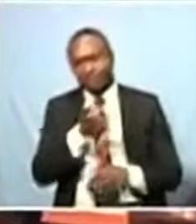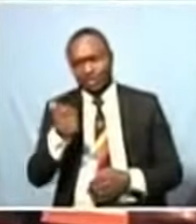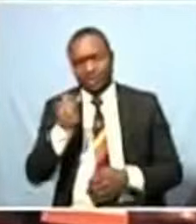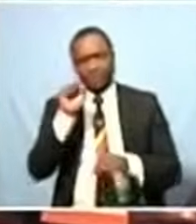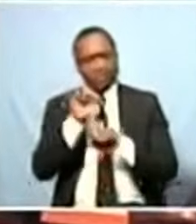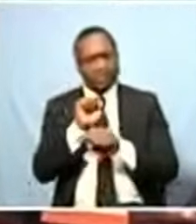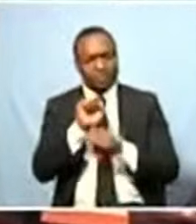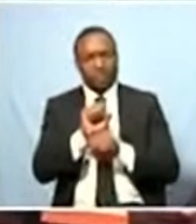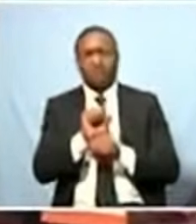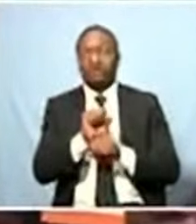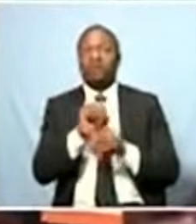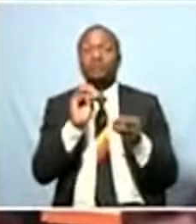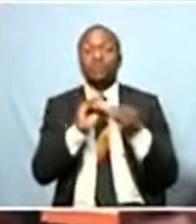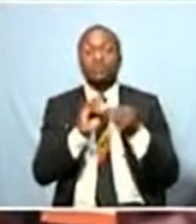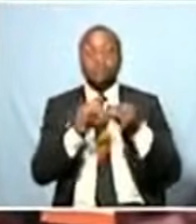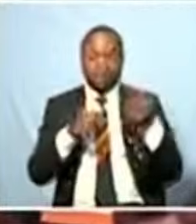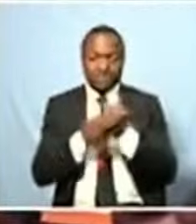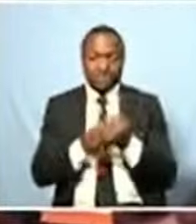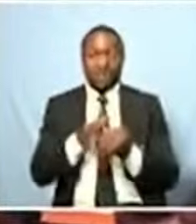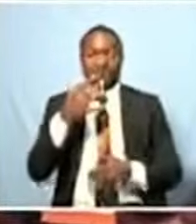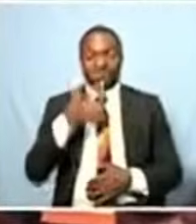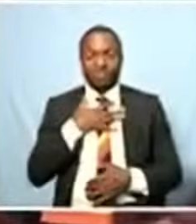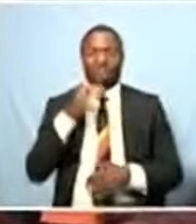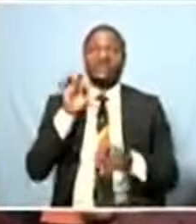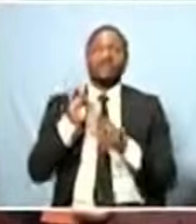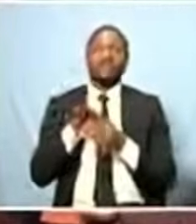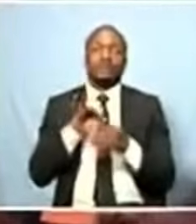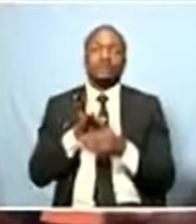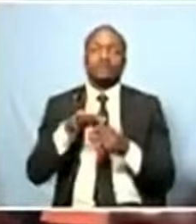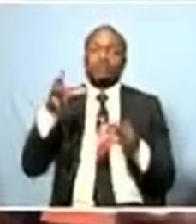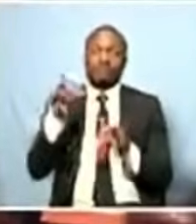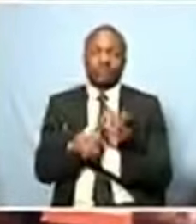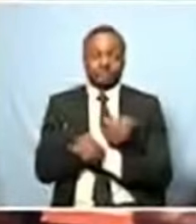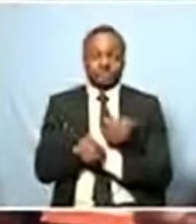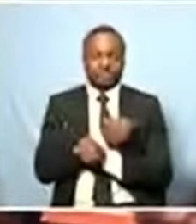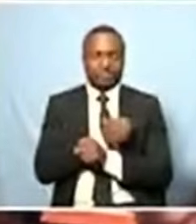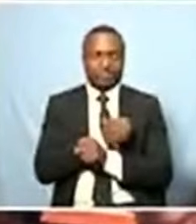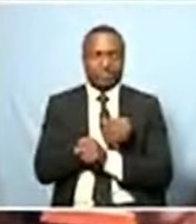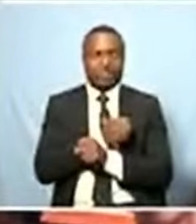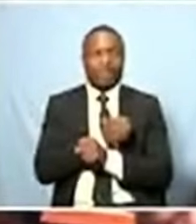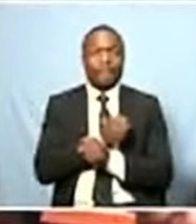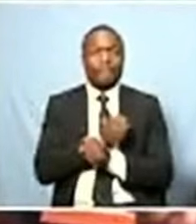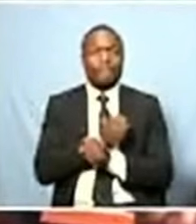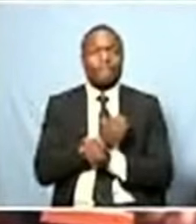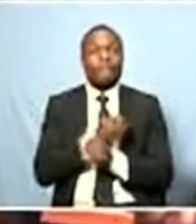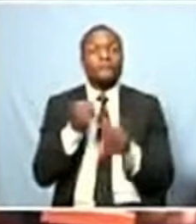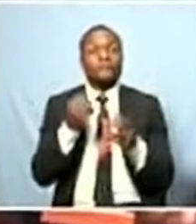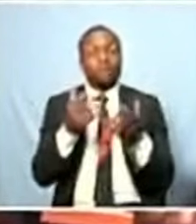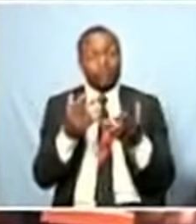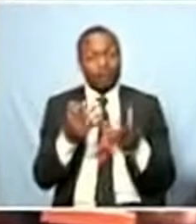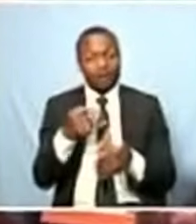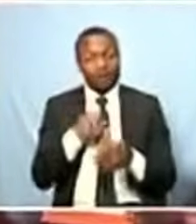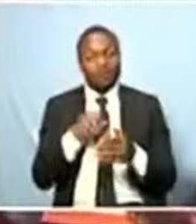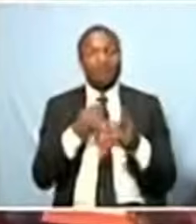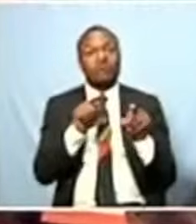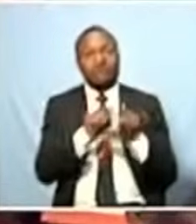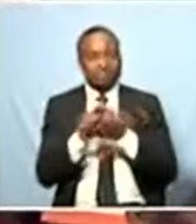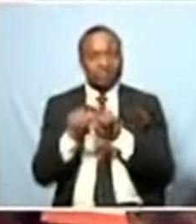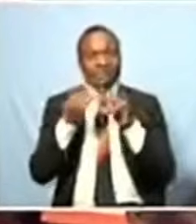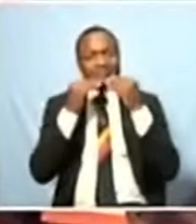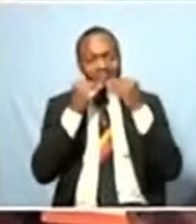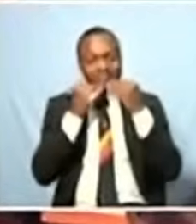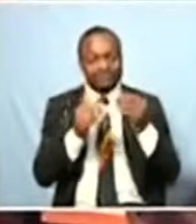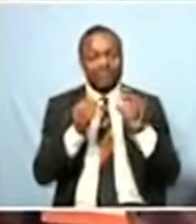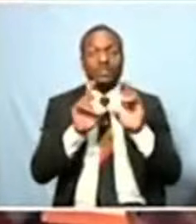worked tirelessly in support of my election bid. I would also like to thank